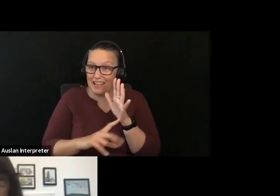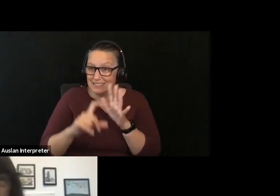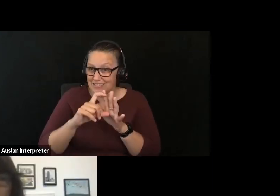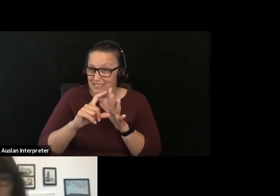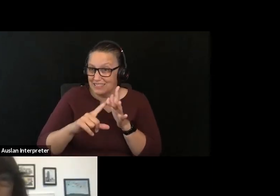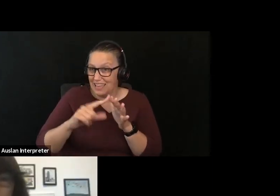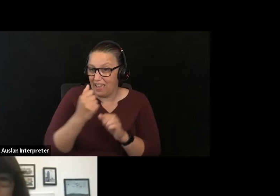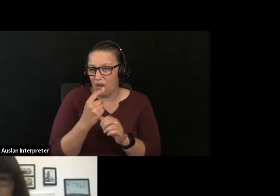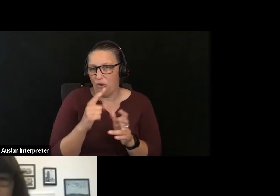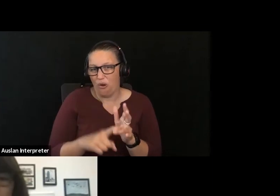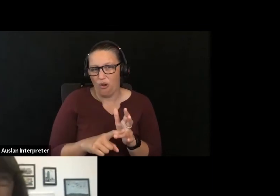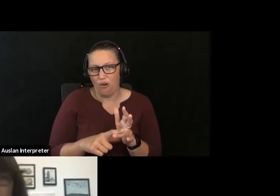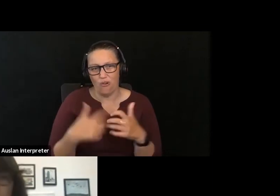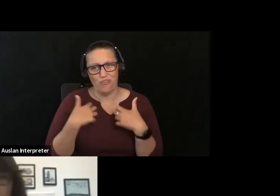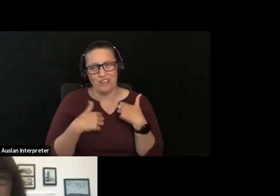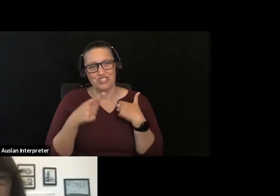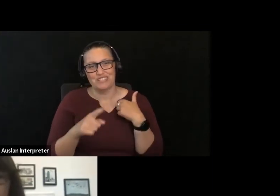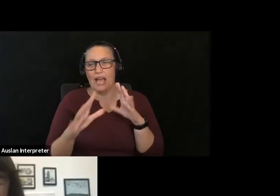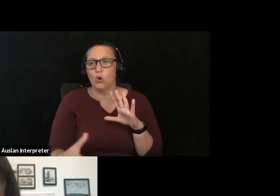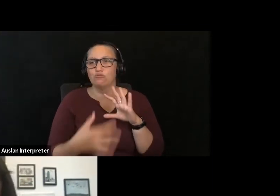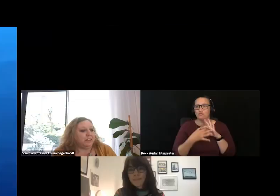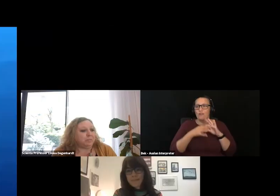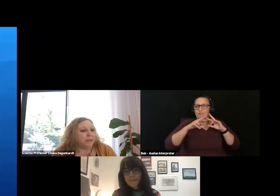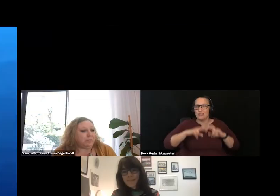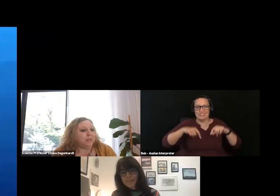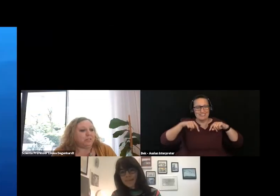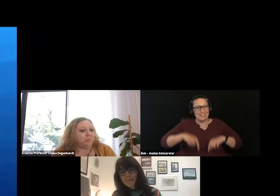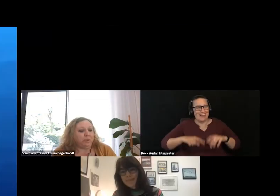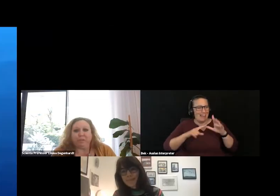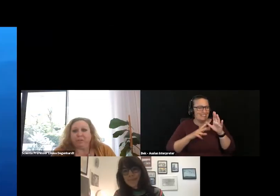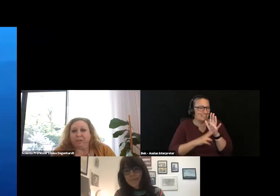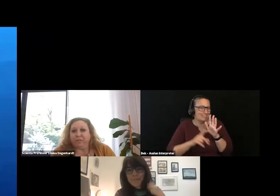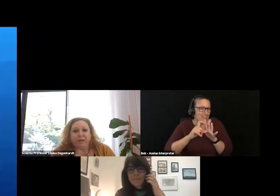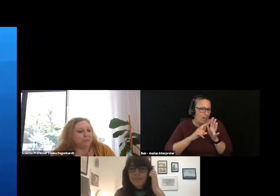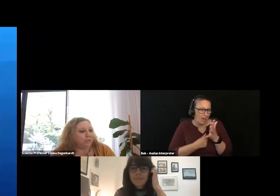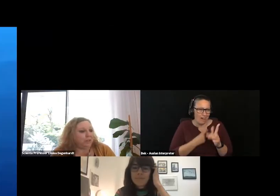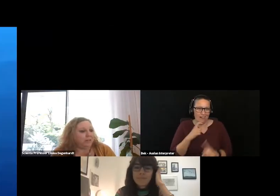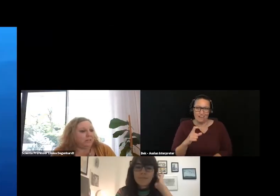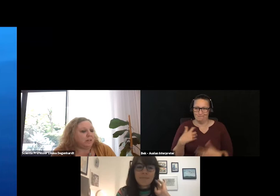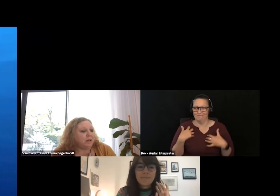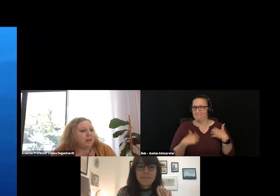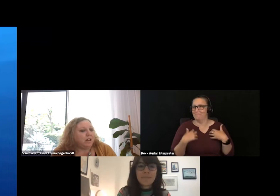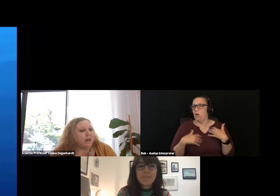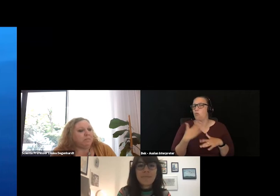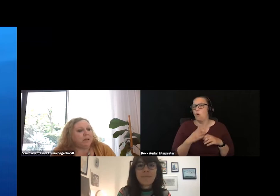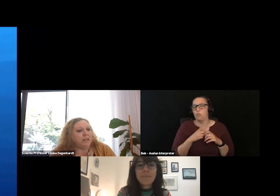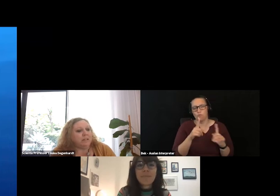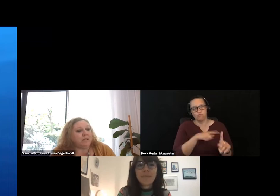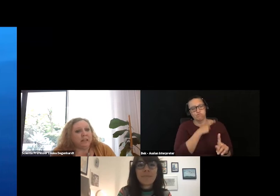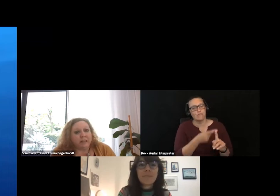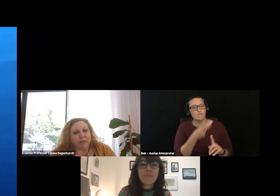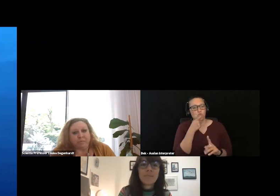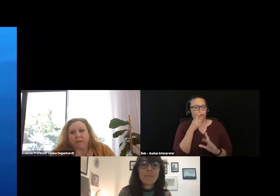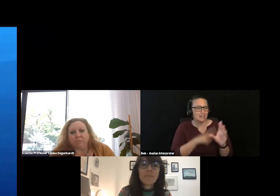our conjoint researchers at NDARC, and it's been a pleasure to work with her over the past few years. Anik